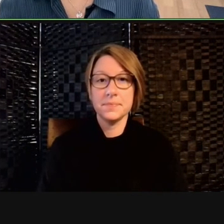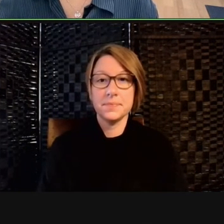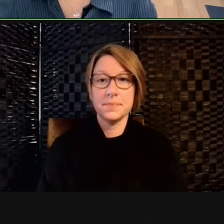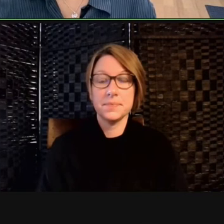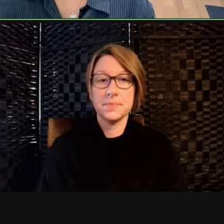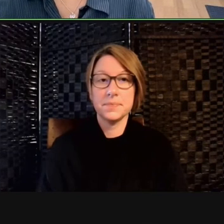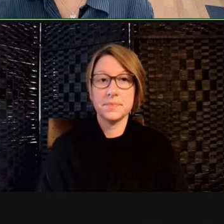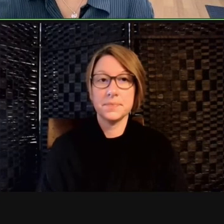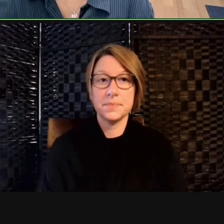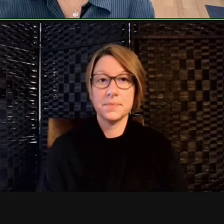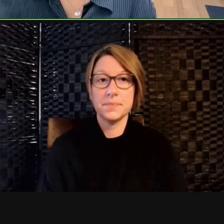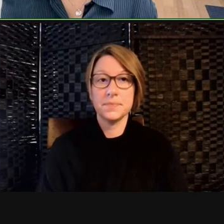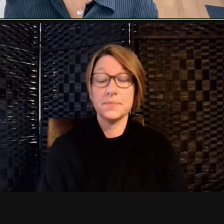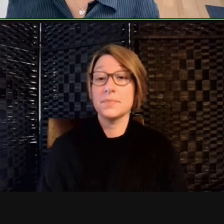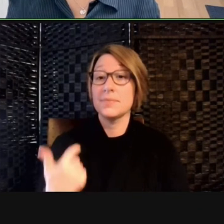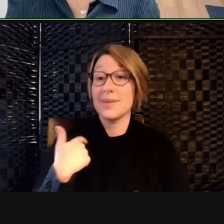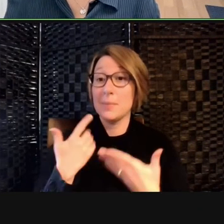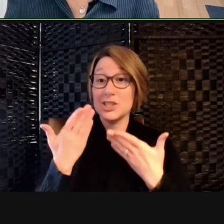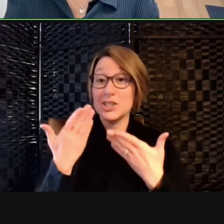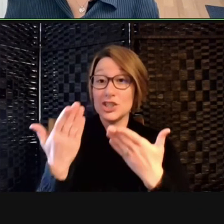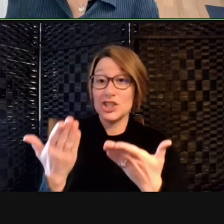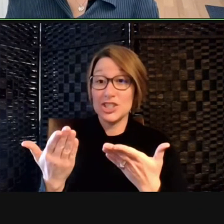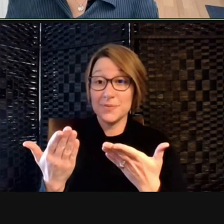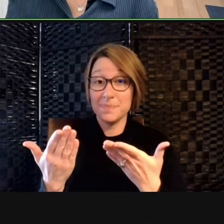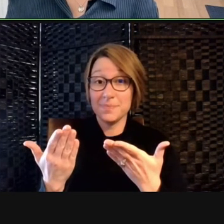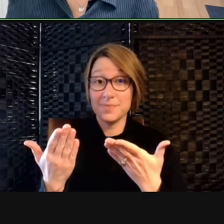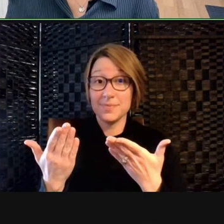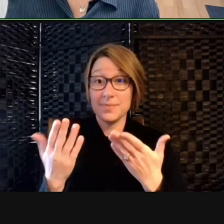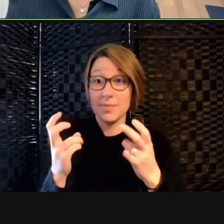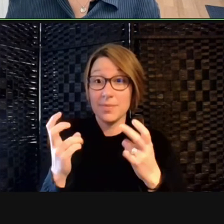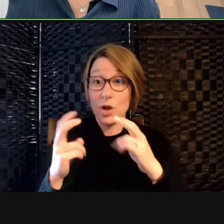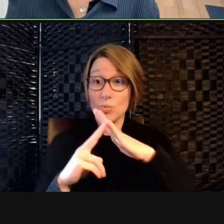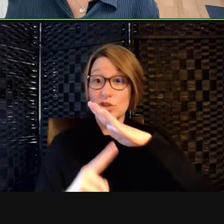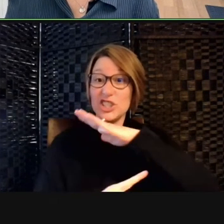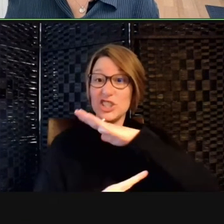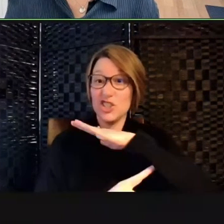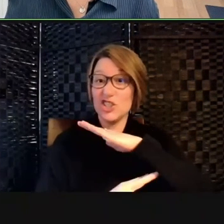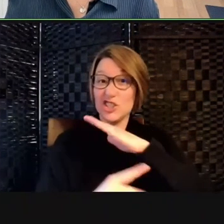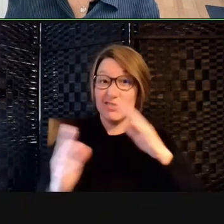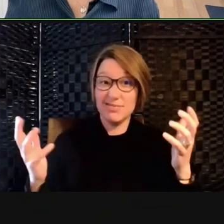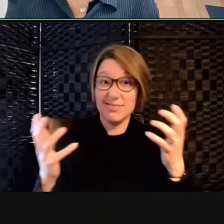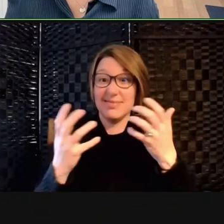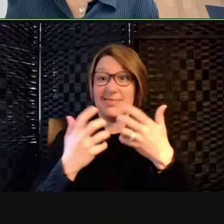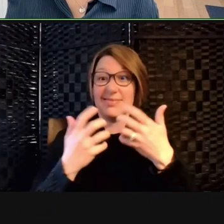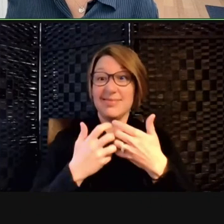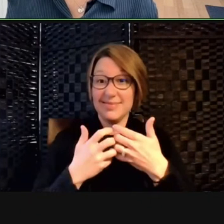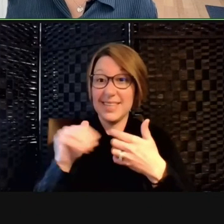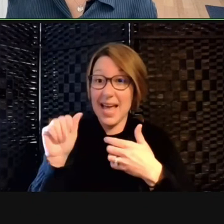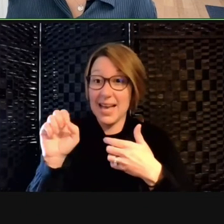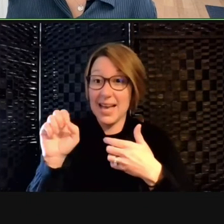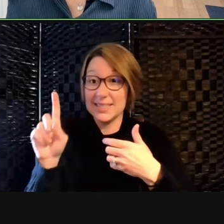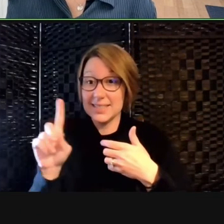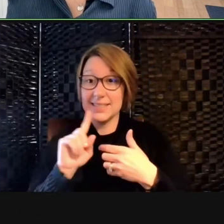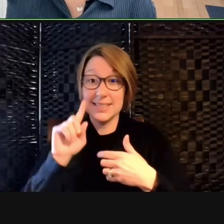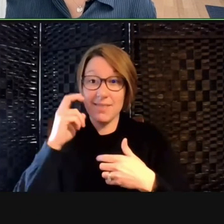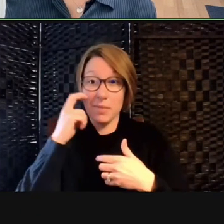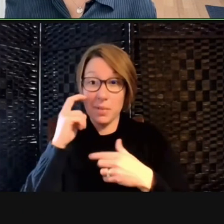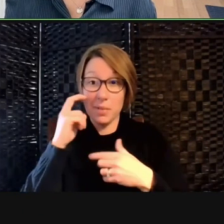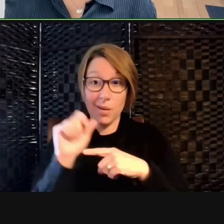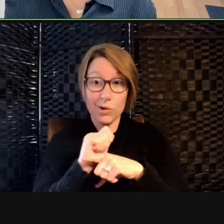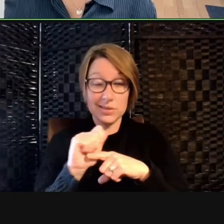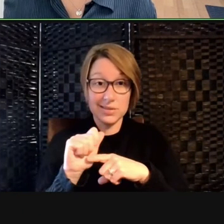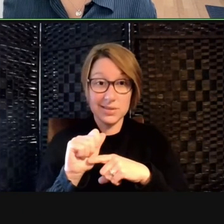So this is what I suggest we do, is that we bridge those deafblind practices and those ASD practices. And we're first going to always